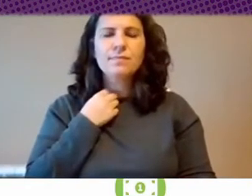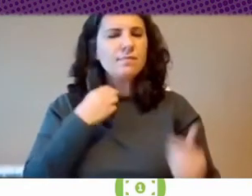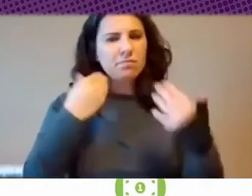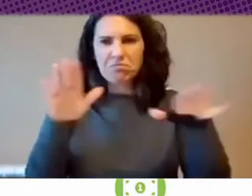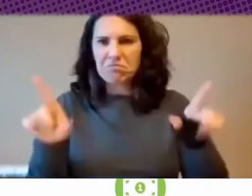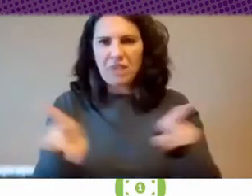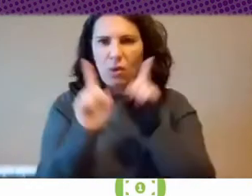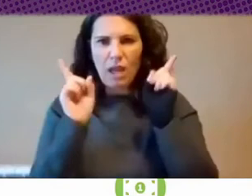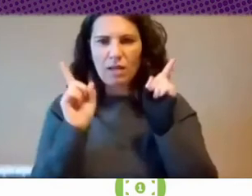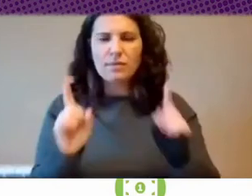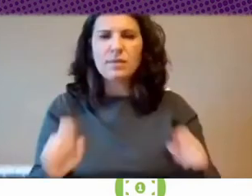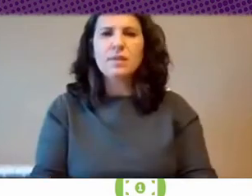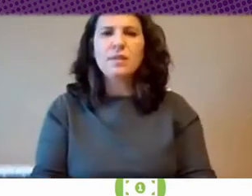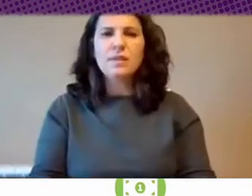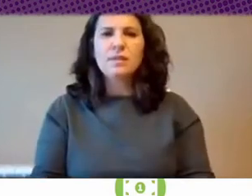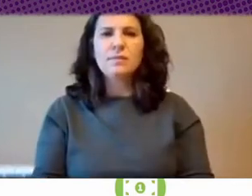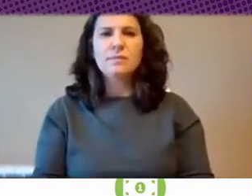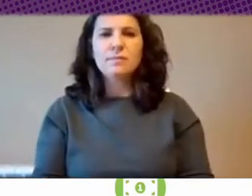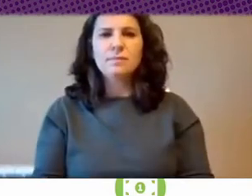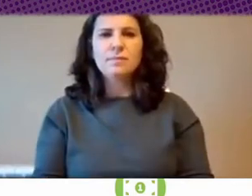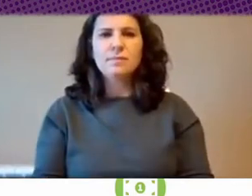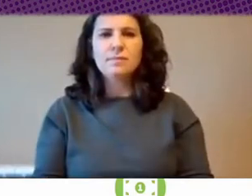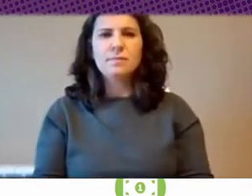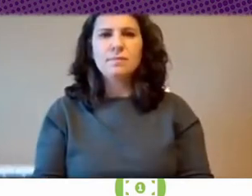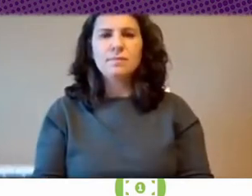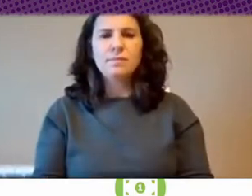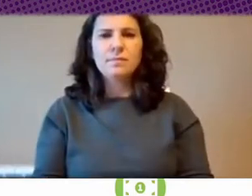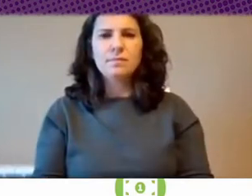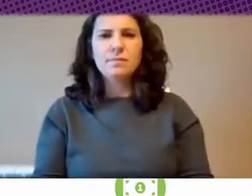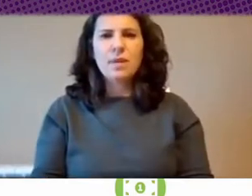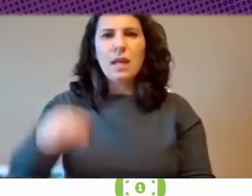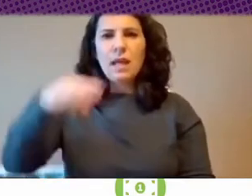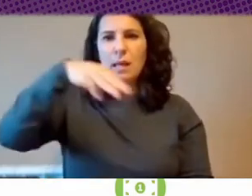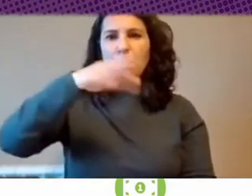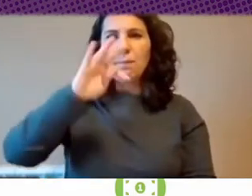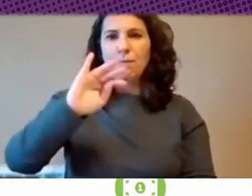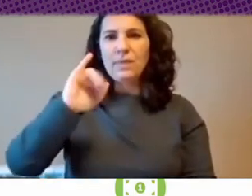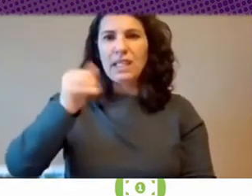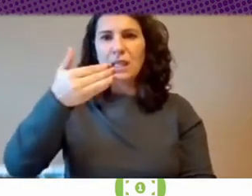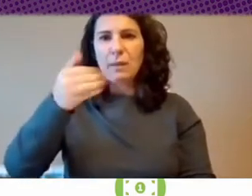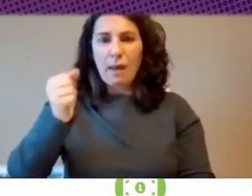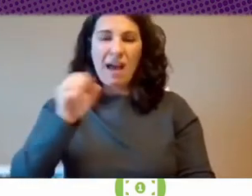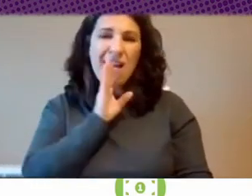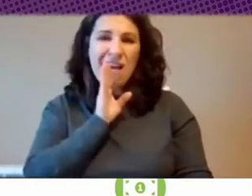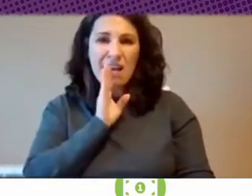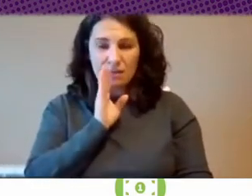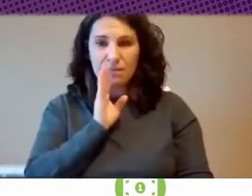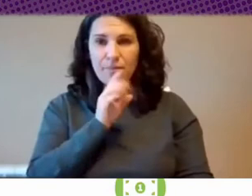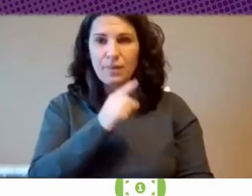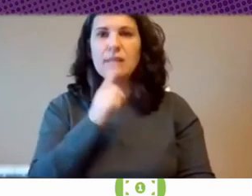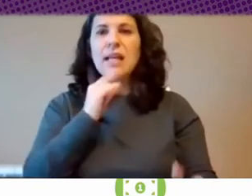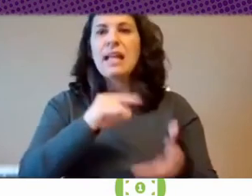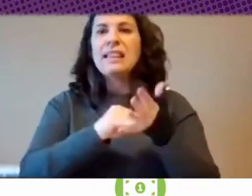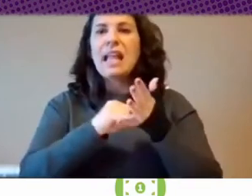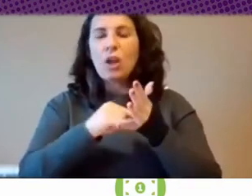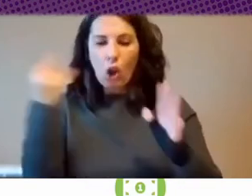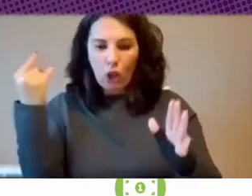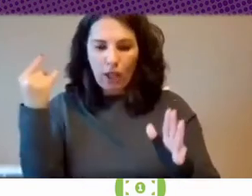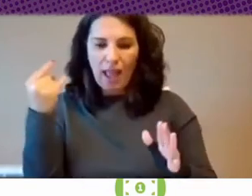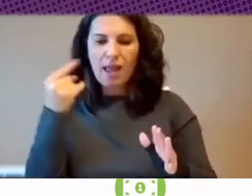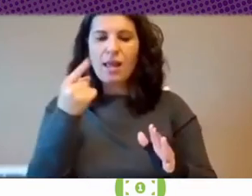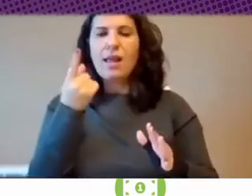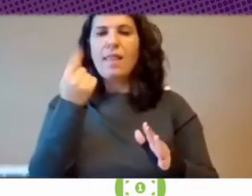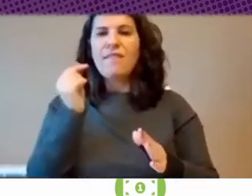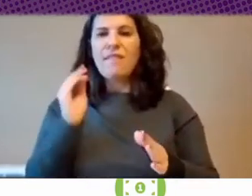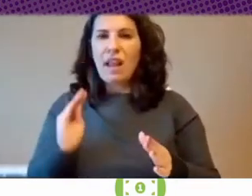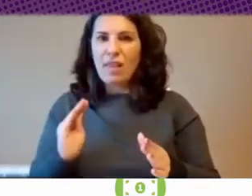So MTBA is a health financing technology, that